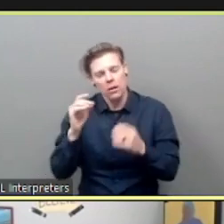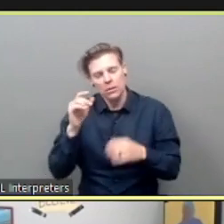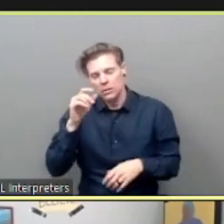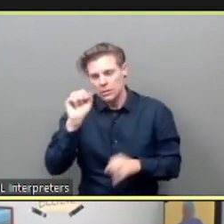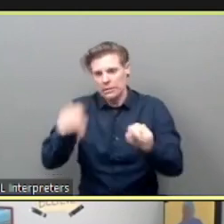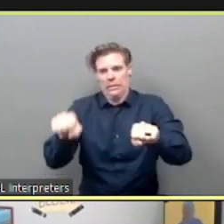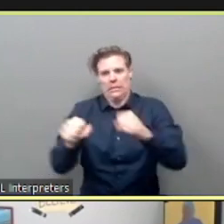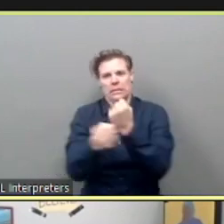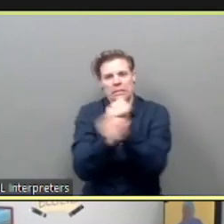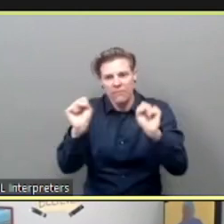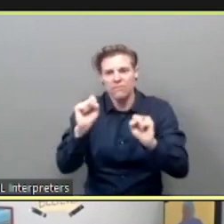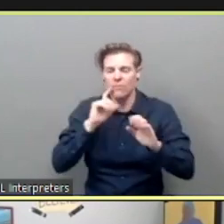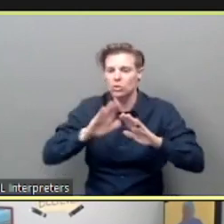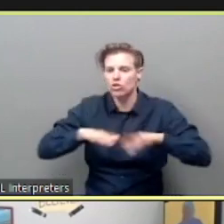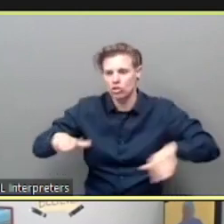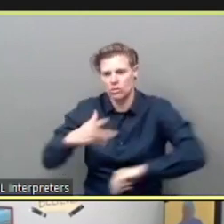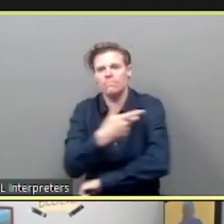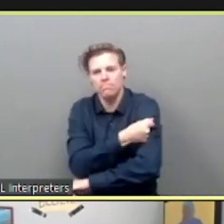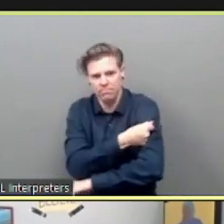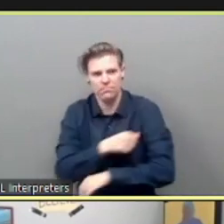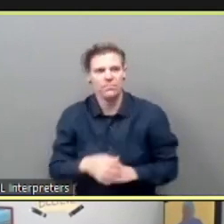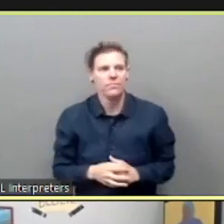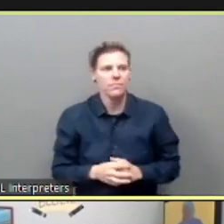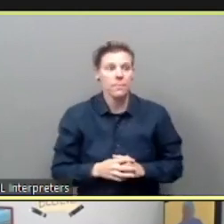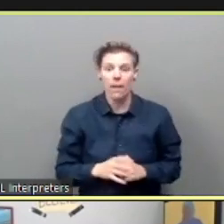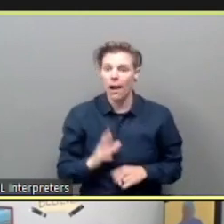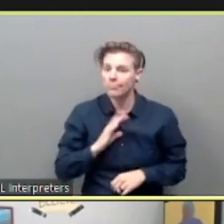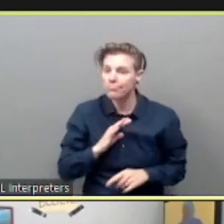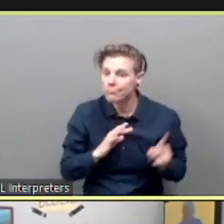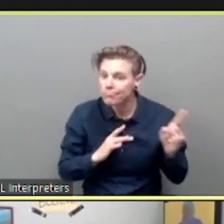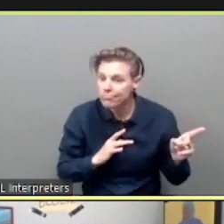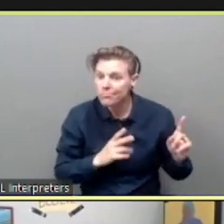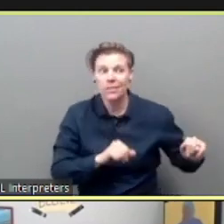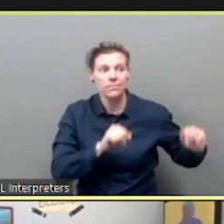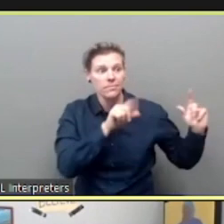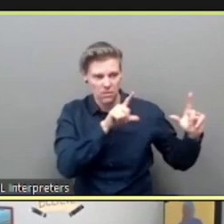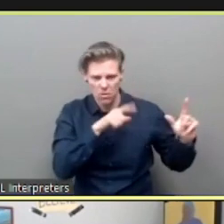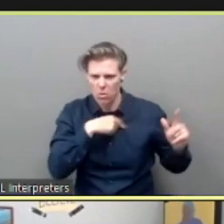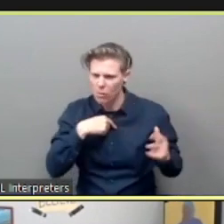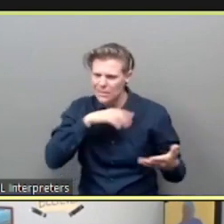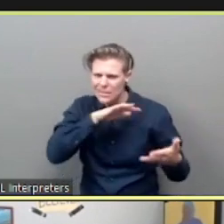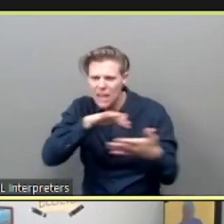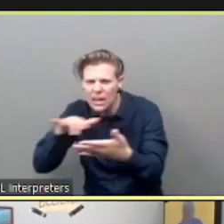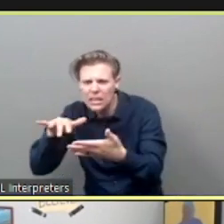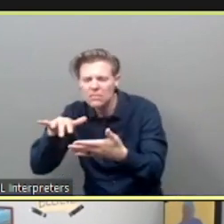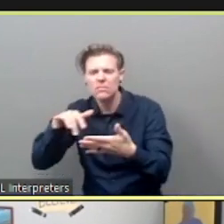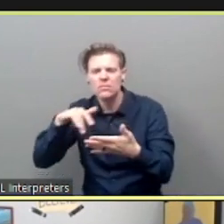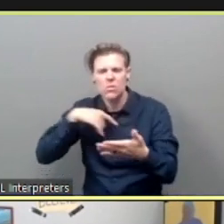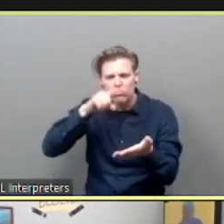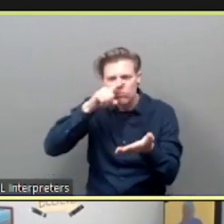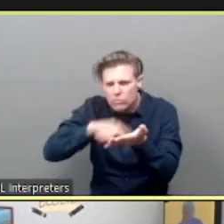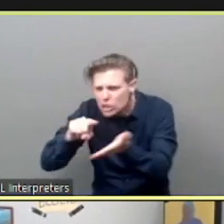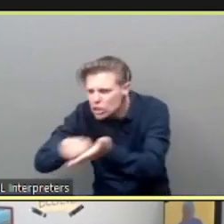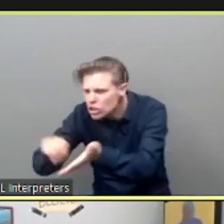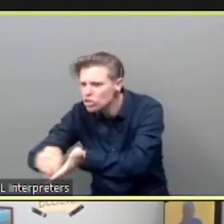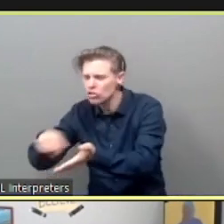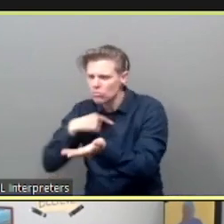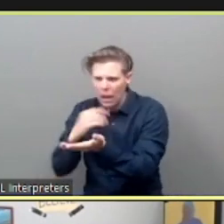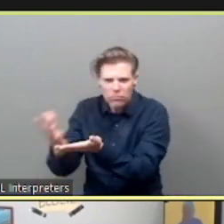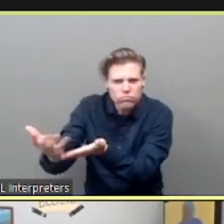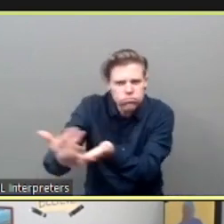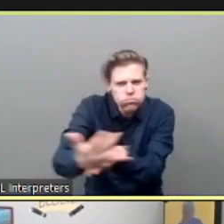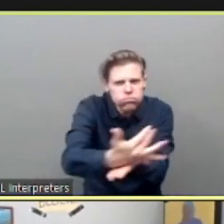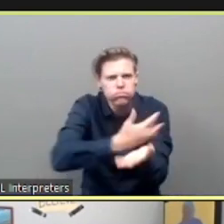One other cool thing that they found in the study that they did to make sure the vaccine was safe was that side effects in 5